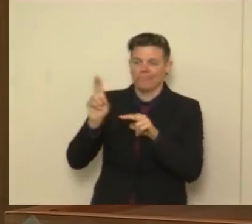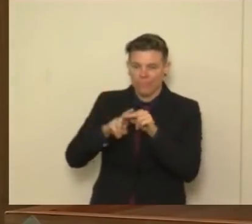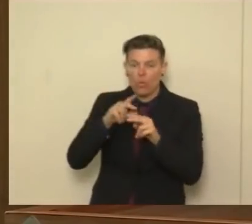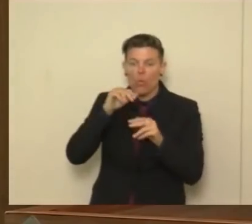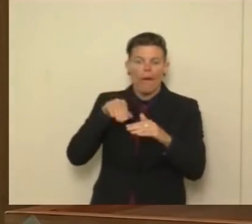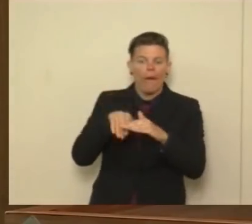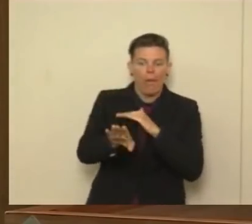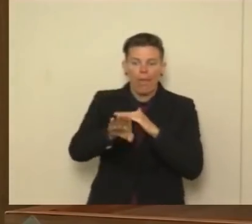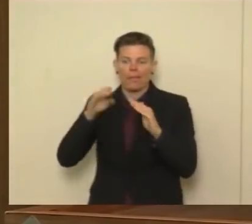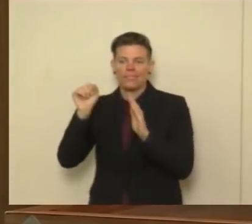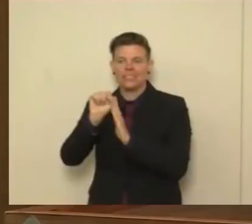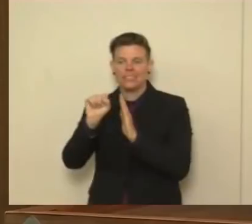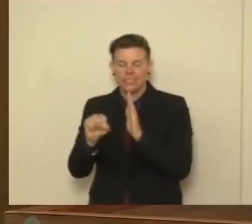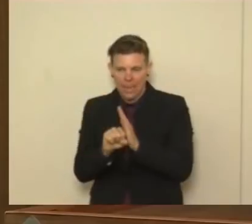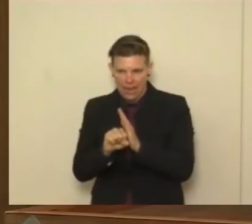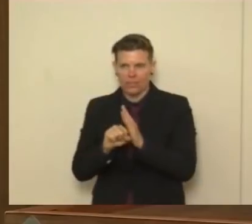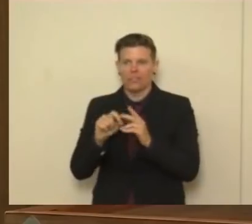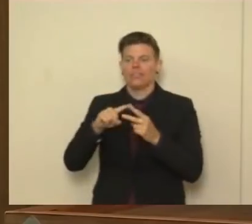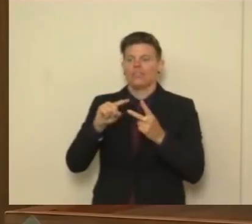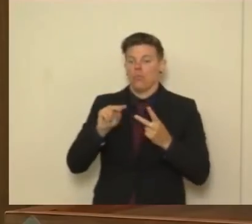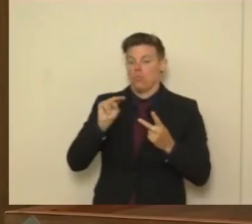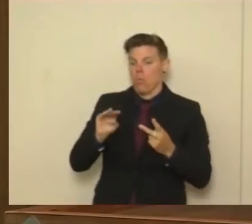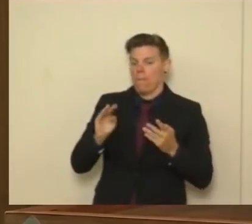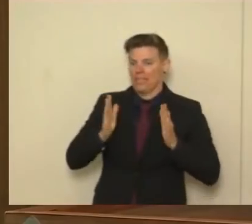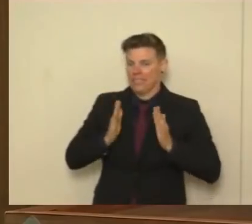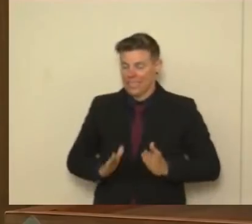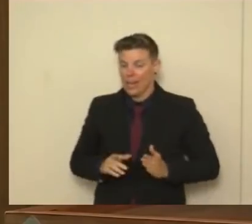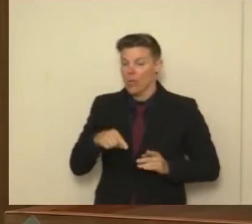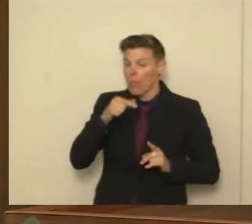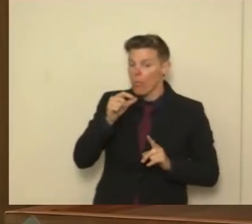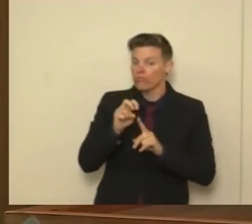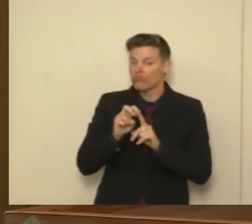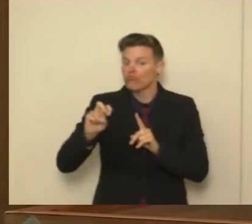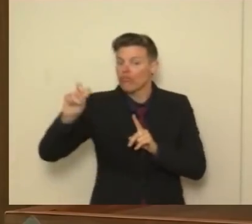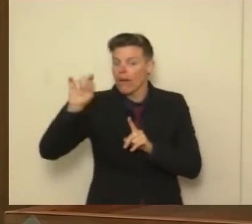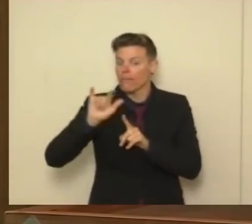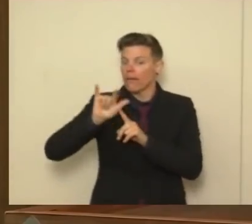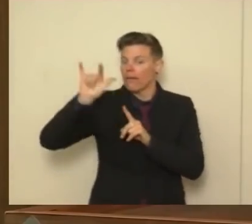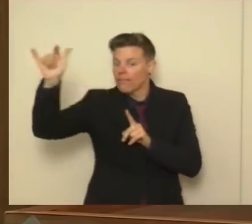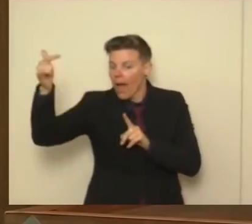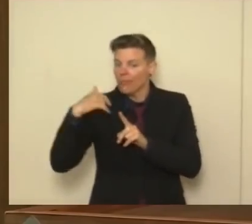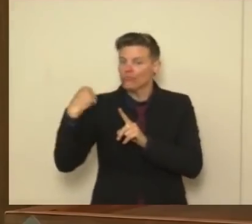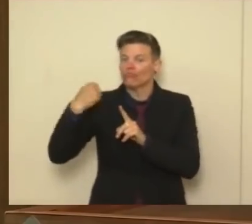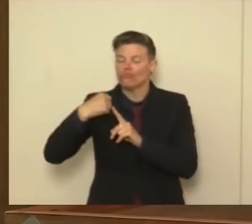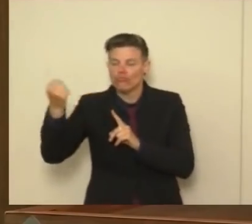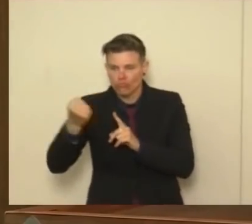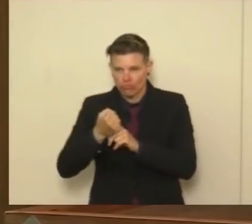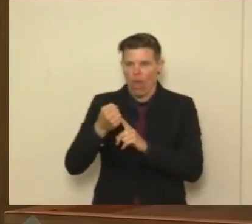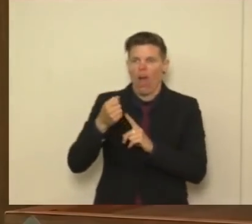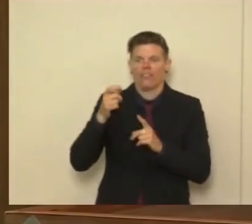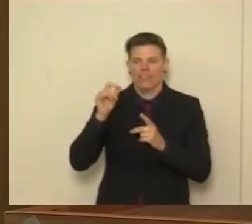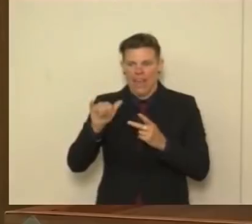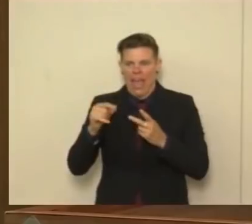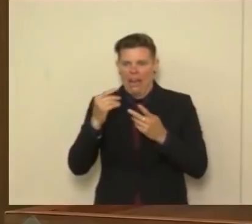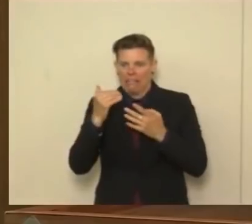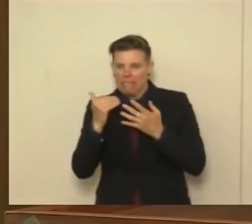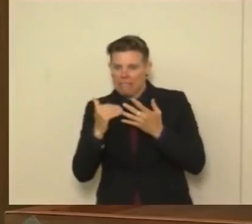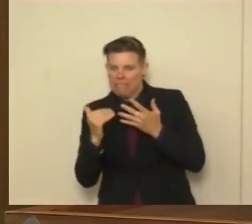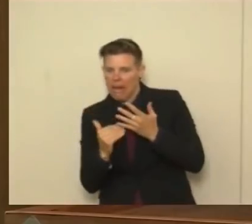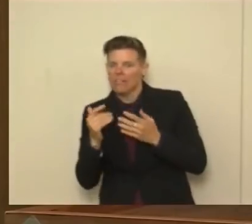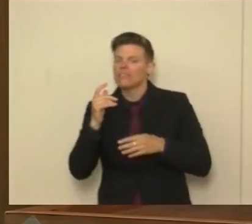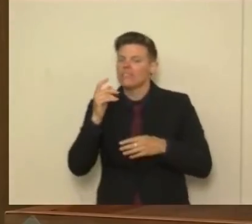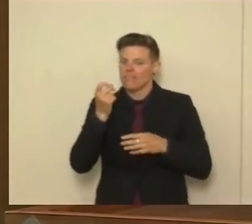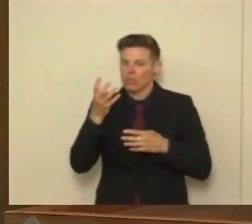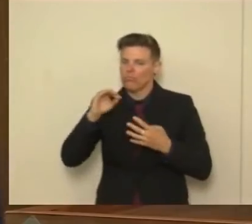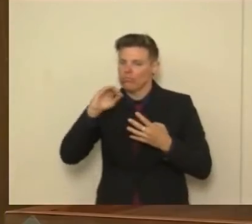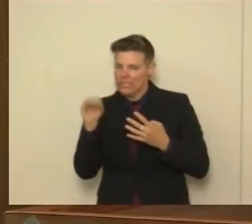10% New Mexicans traveling have traveled out of state in the previous 14 days. I didn't show our mobility data,